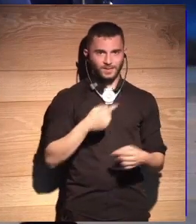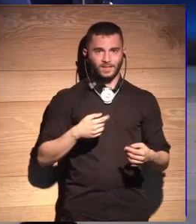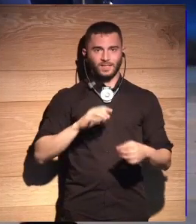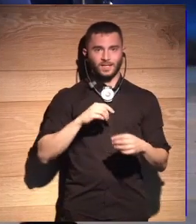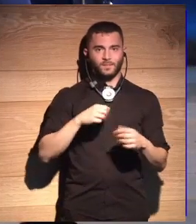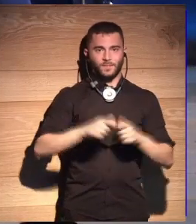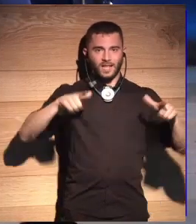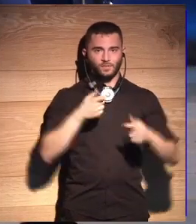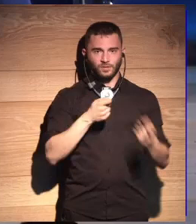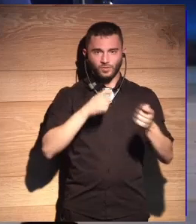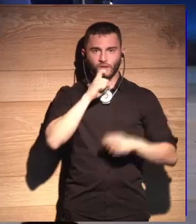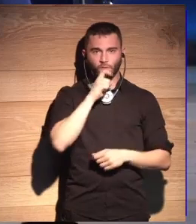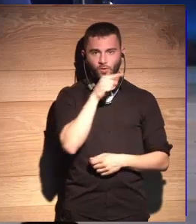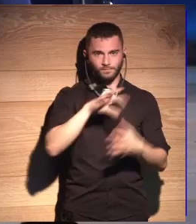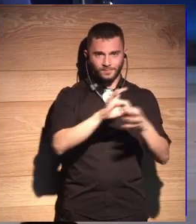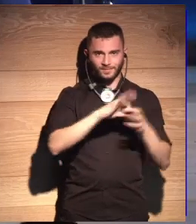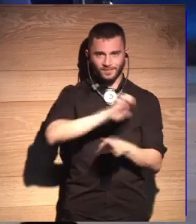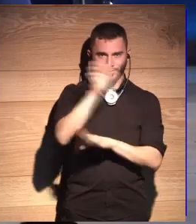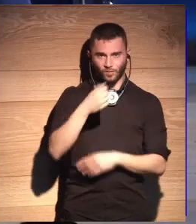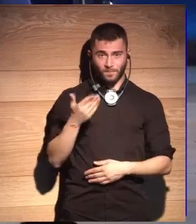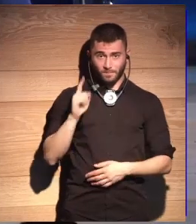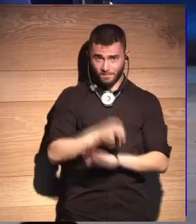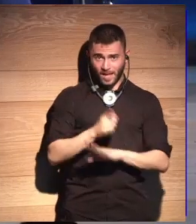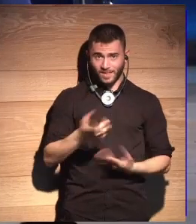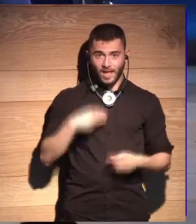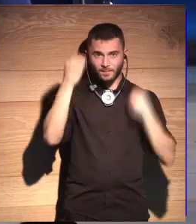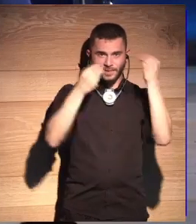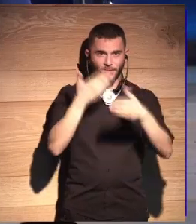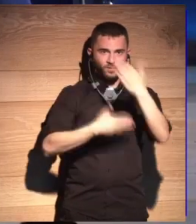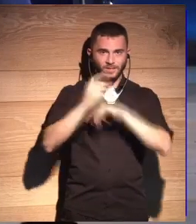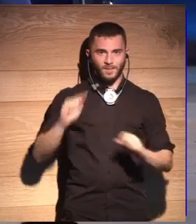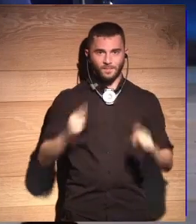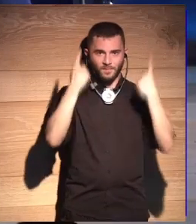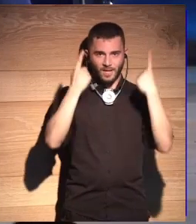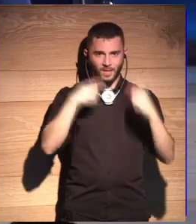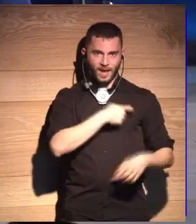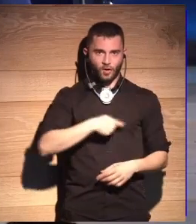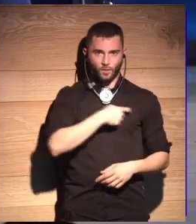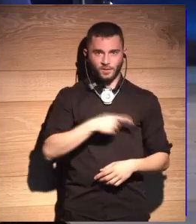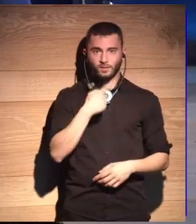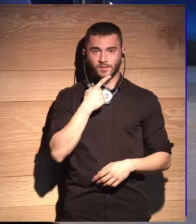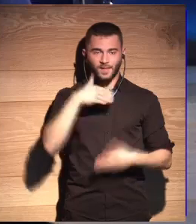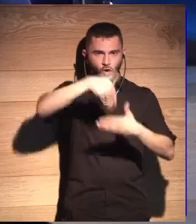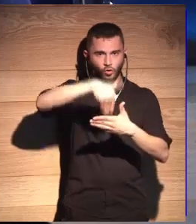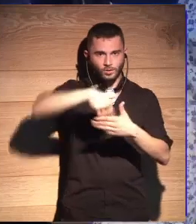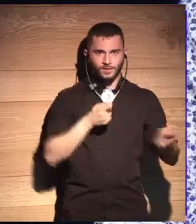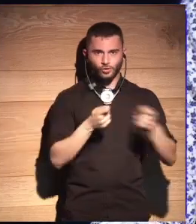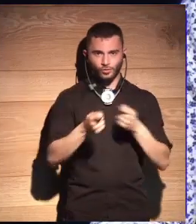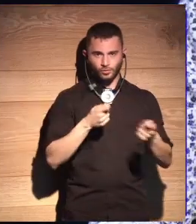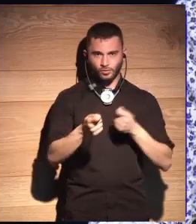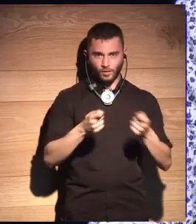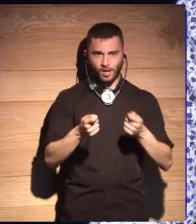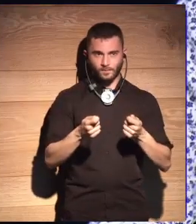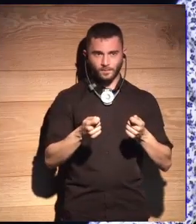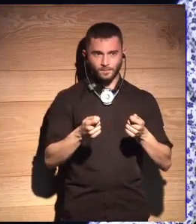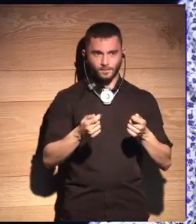the playing ball, all the rules of the game on how to regulate reforms. The European Union, or at least the Commission,